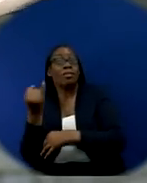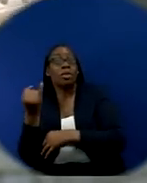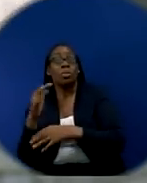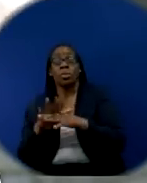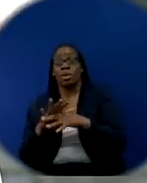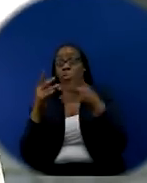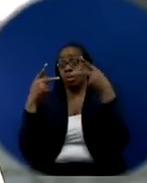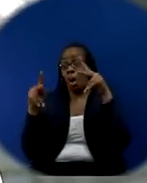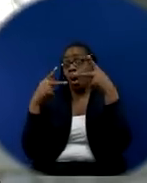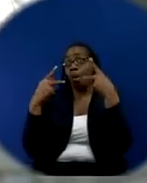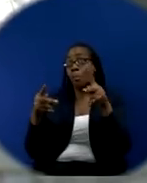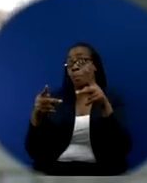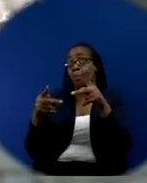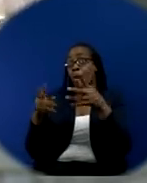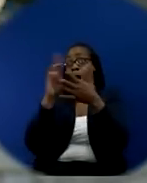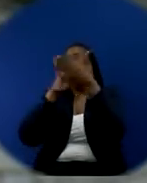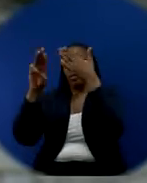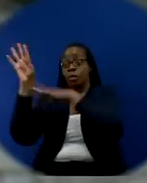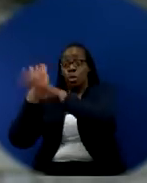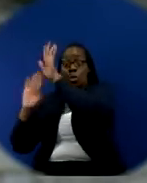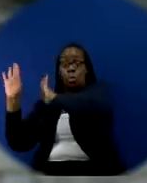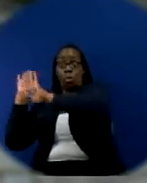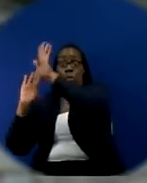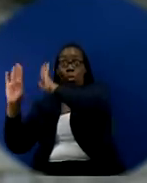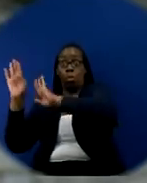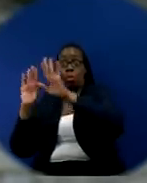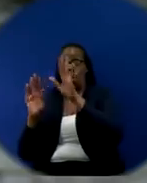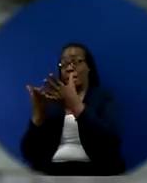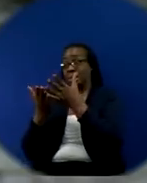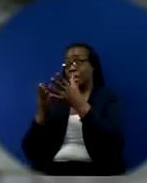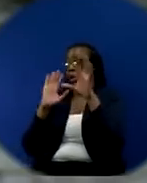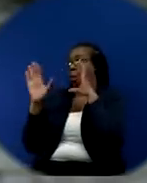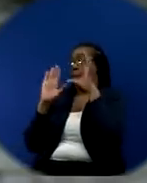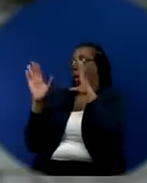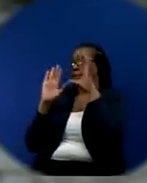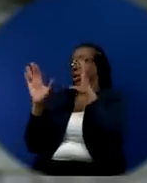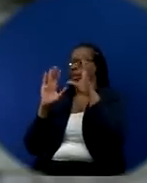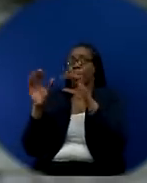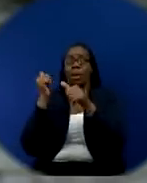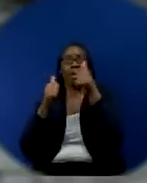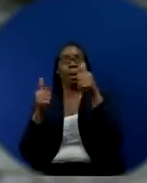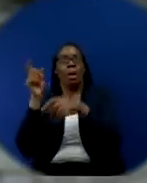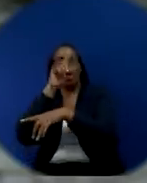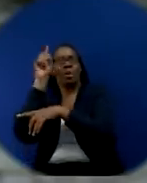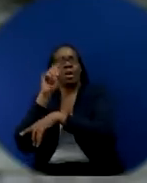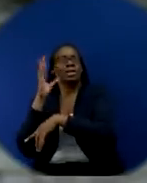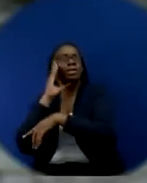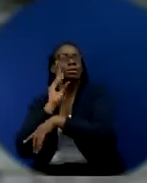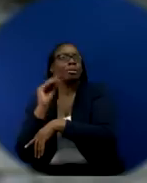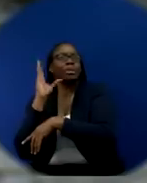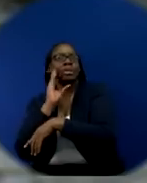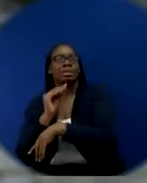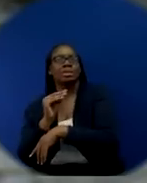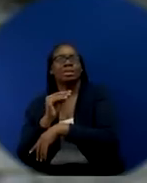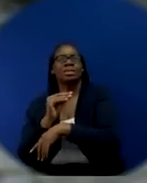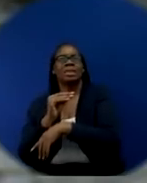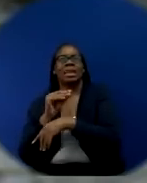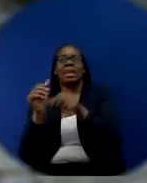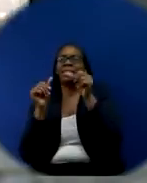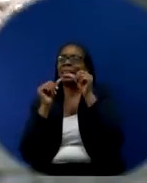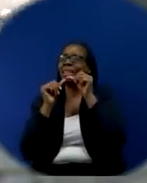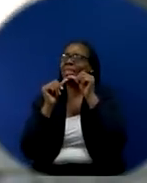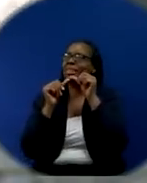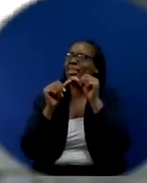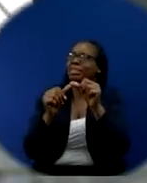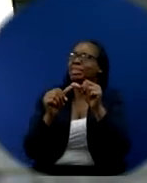so phenomenal and fantastic that we've been talking about it ever since, because there are some experiences that keep you talking.